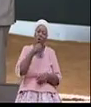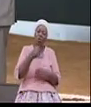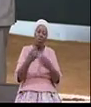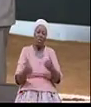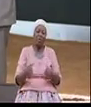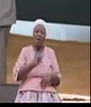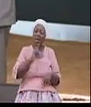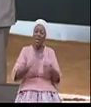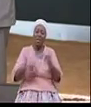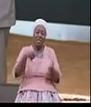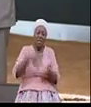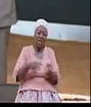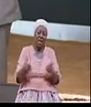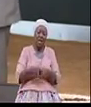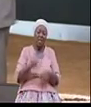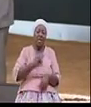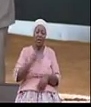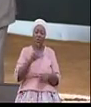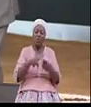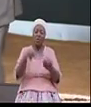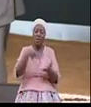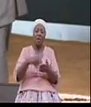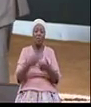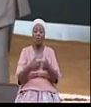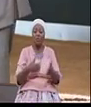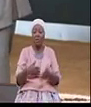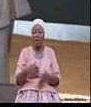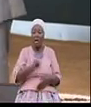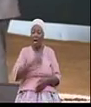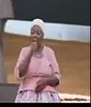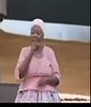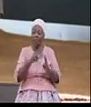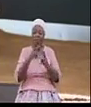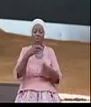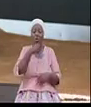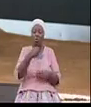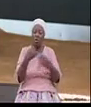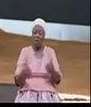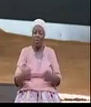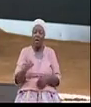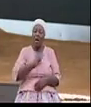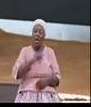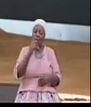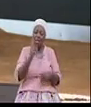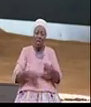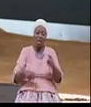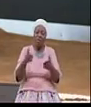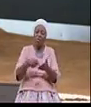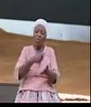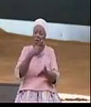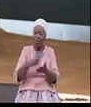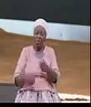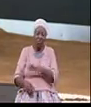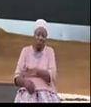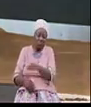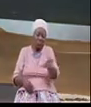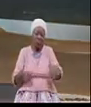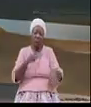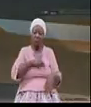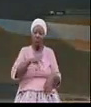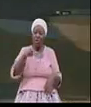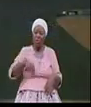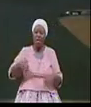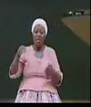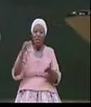I used to stand. I'm very old. That's what you tell yourself. I cannot correct these members. Now